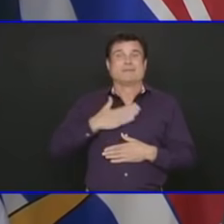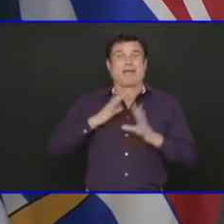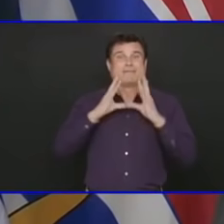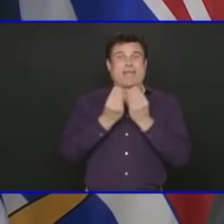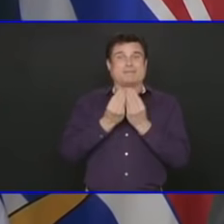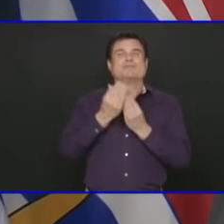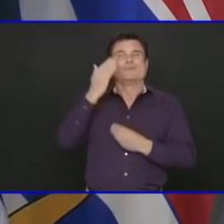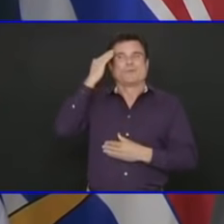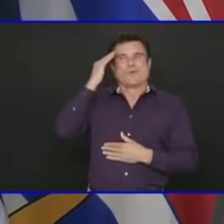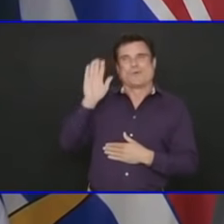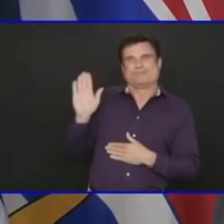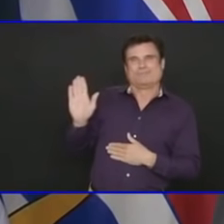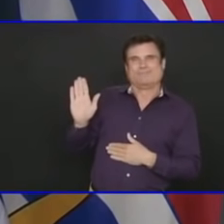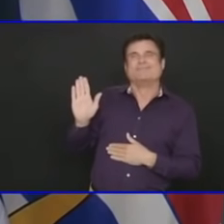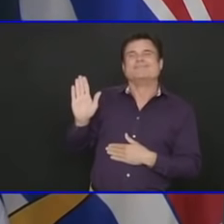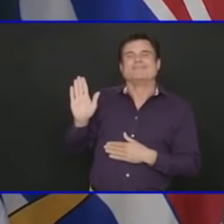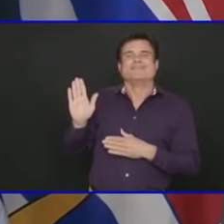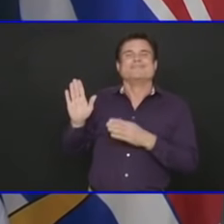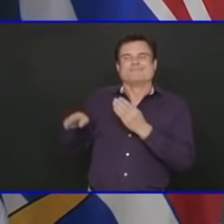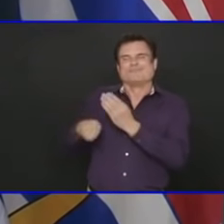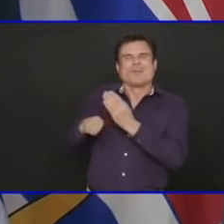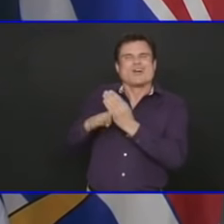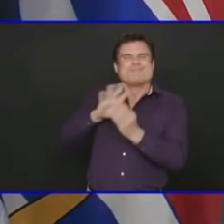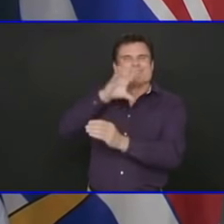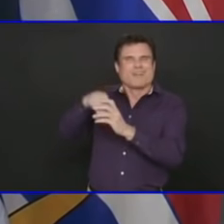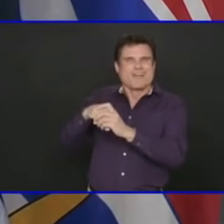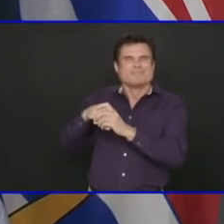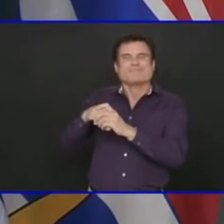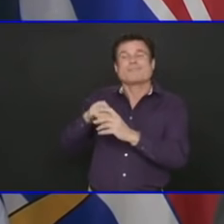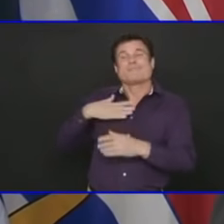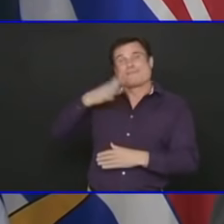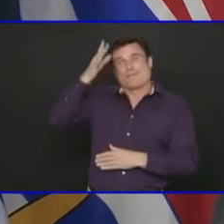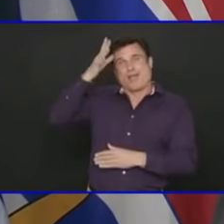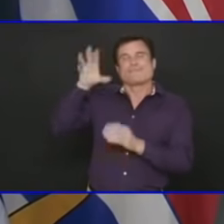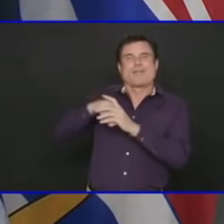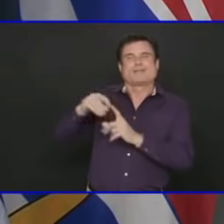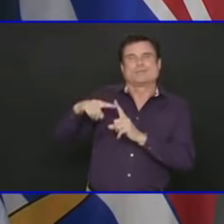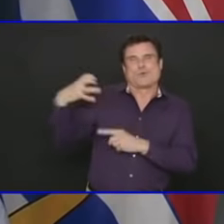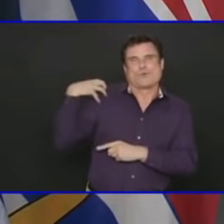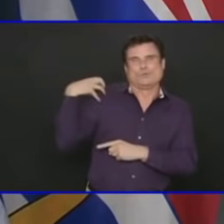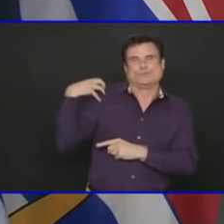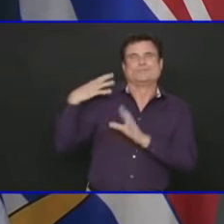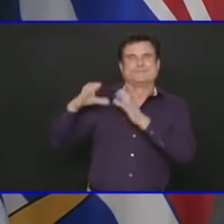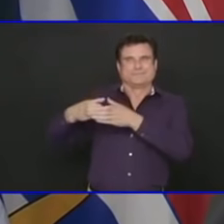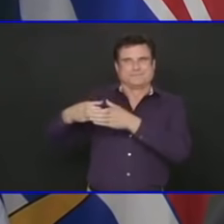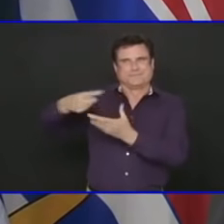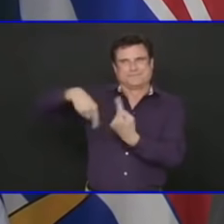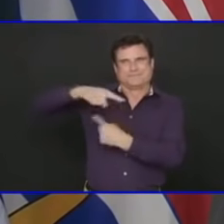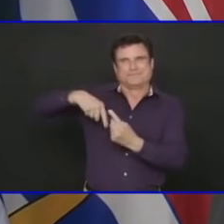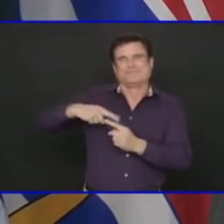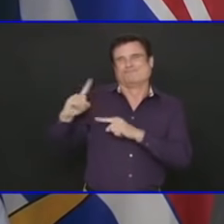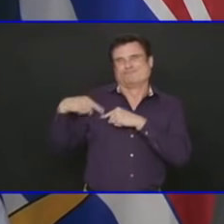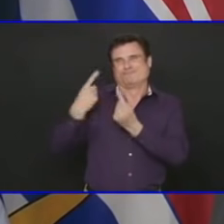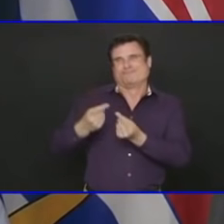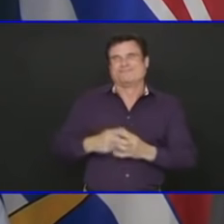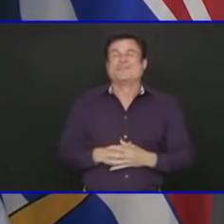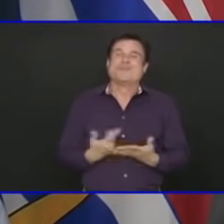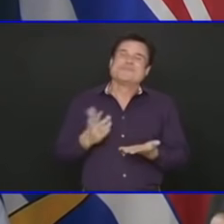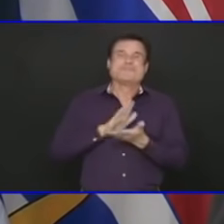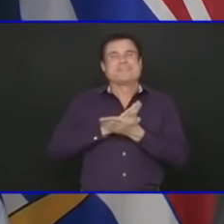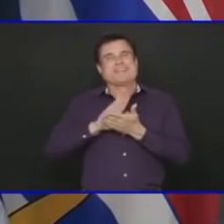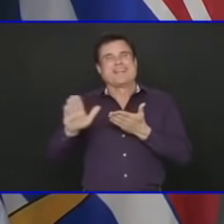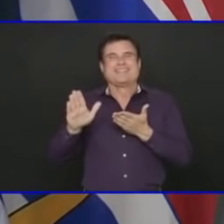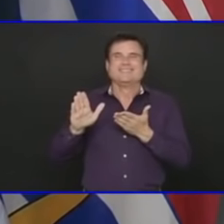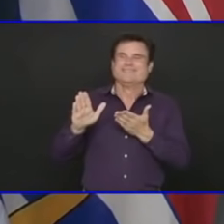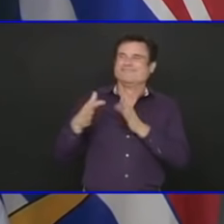learned a lot from Nigel and his team over the last few months, and we're so appreciative of all that they do. Today, we'll be